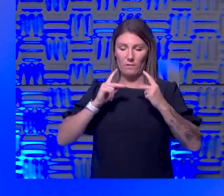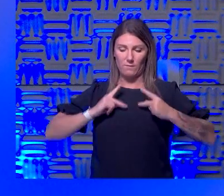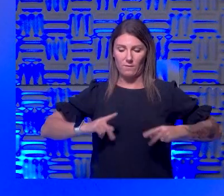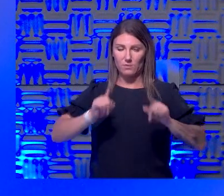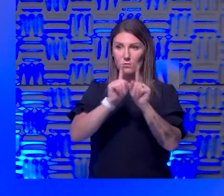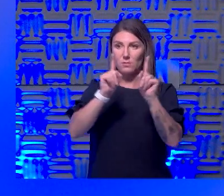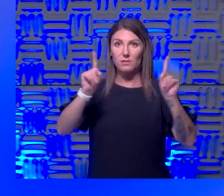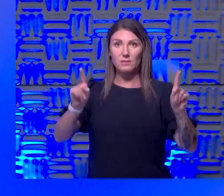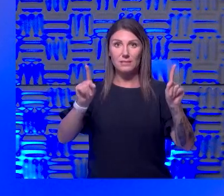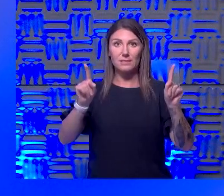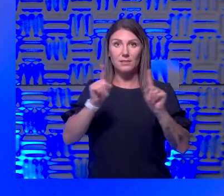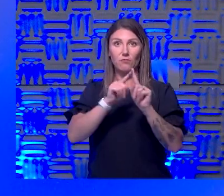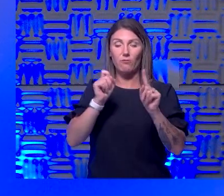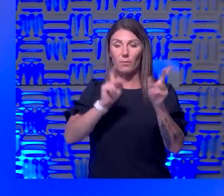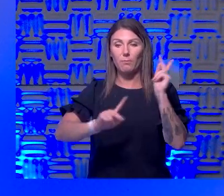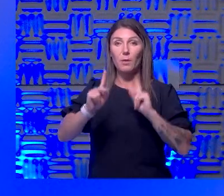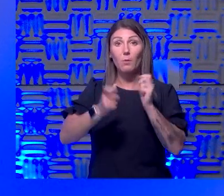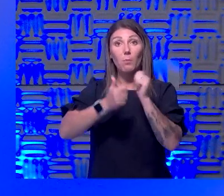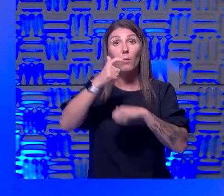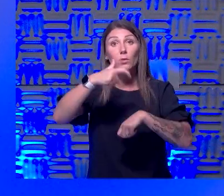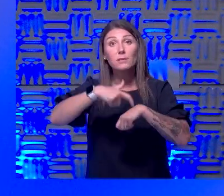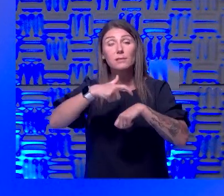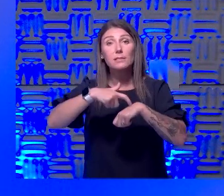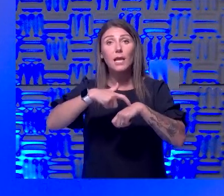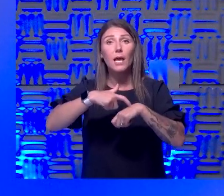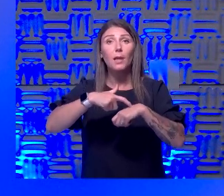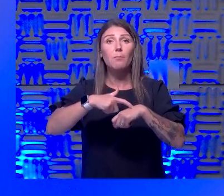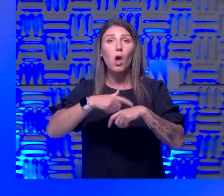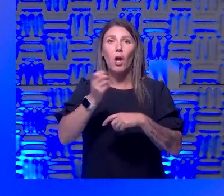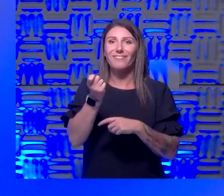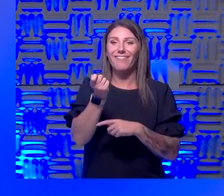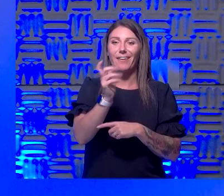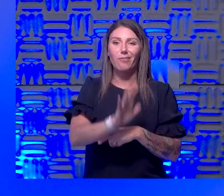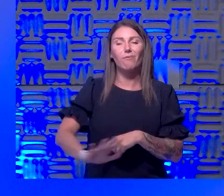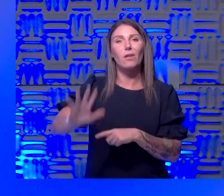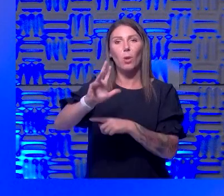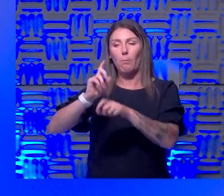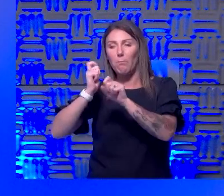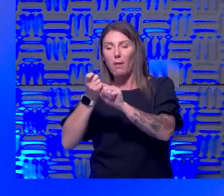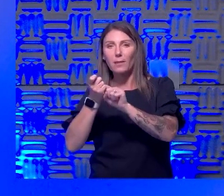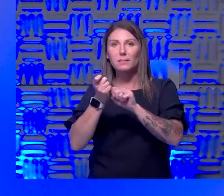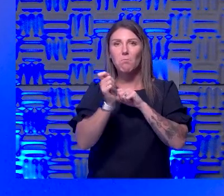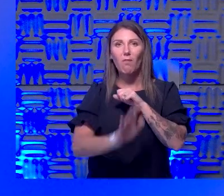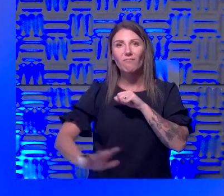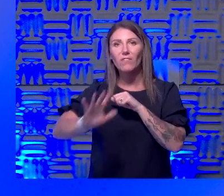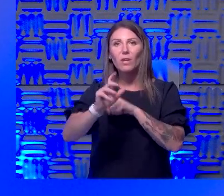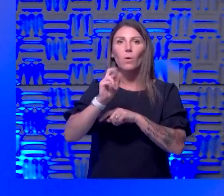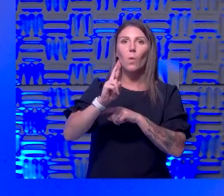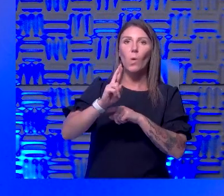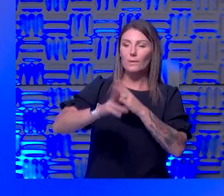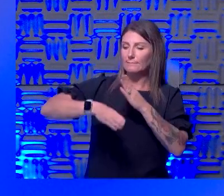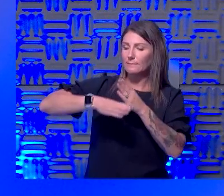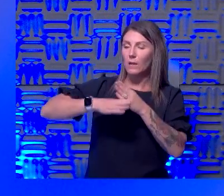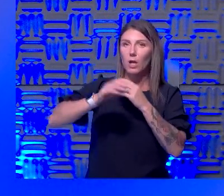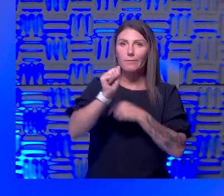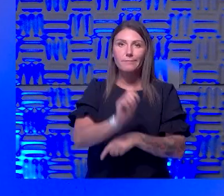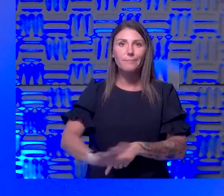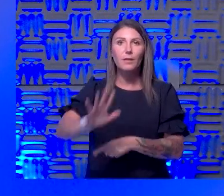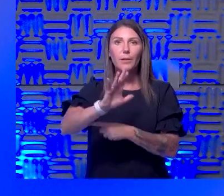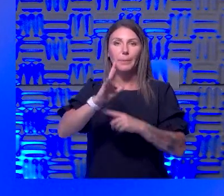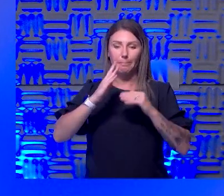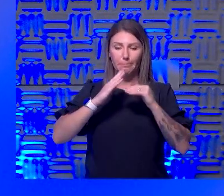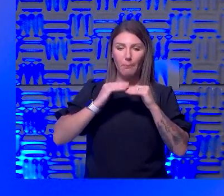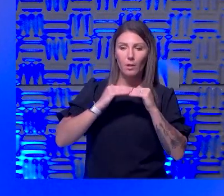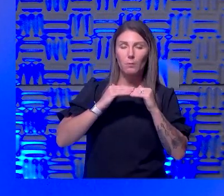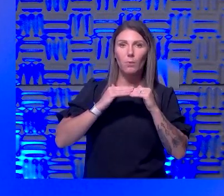from other people too. Most of the time on the fields, on the baseball field, even on the soccer field with very minimal